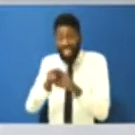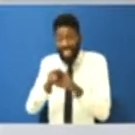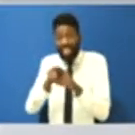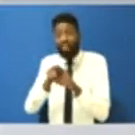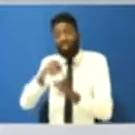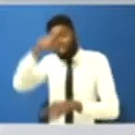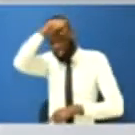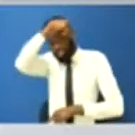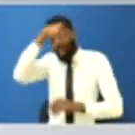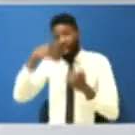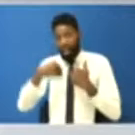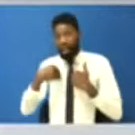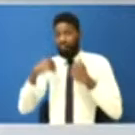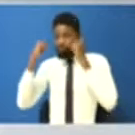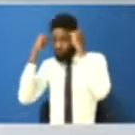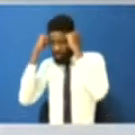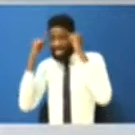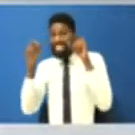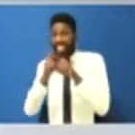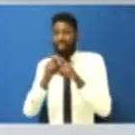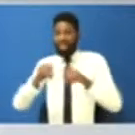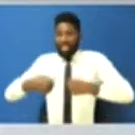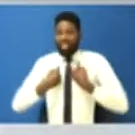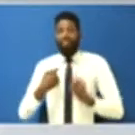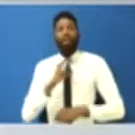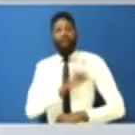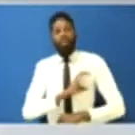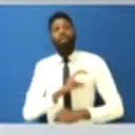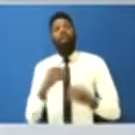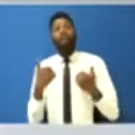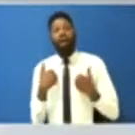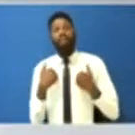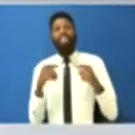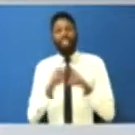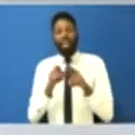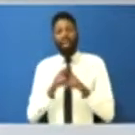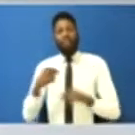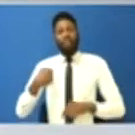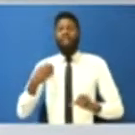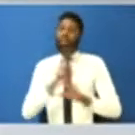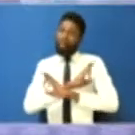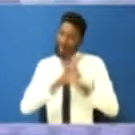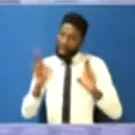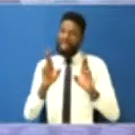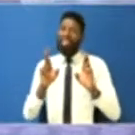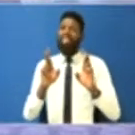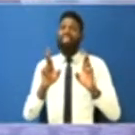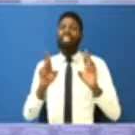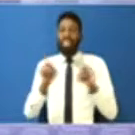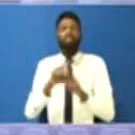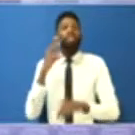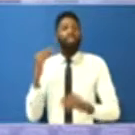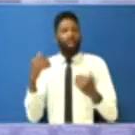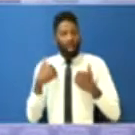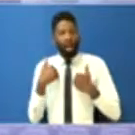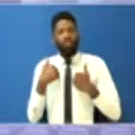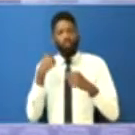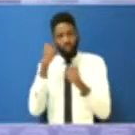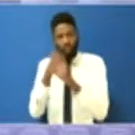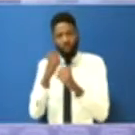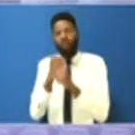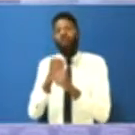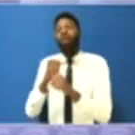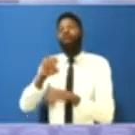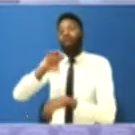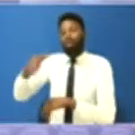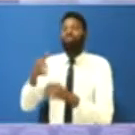qualifications i have the competence the character i have the will and the experience to lead this country of nairobi why is it so